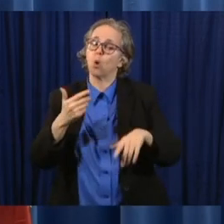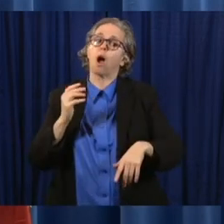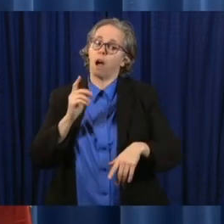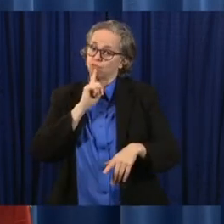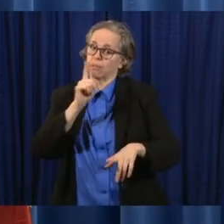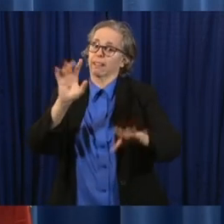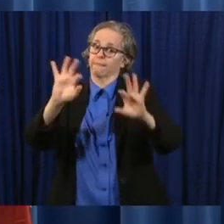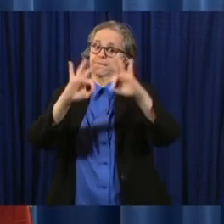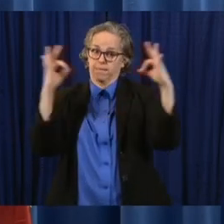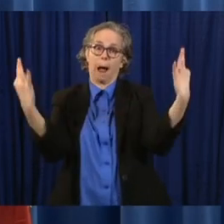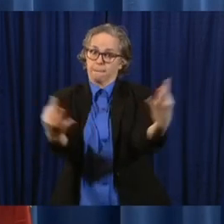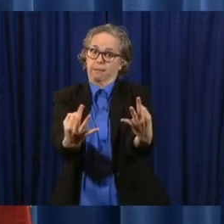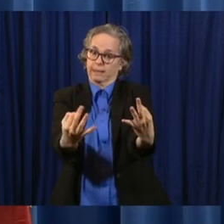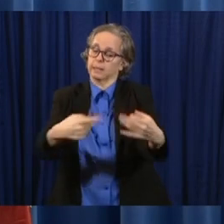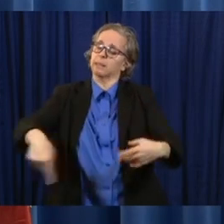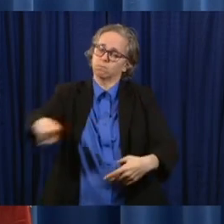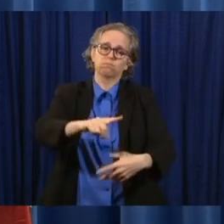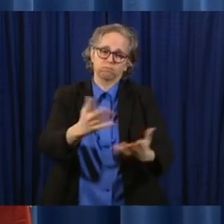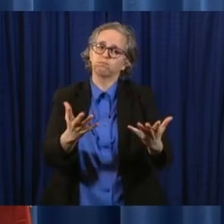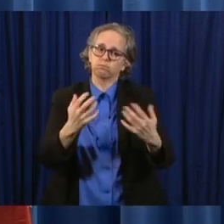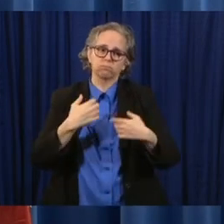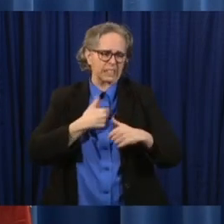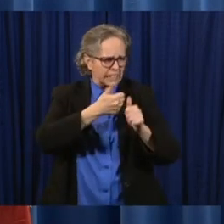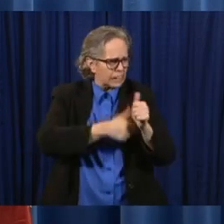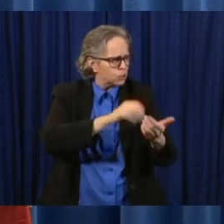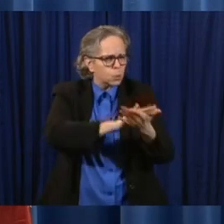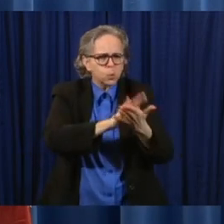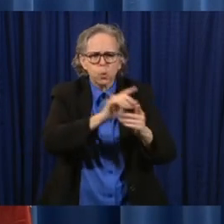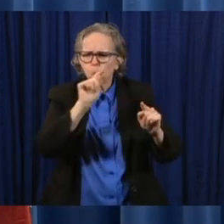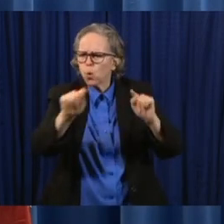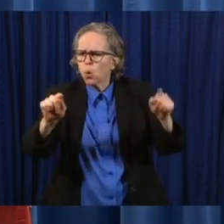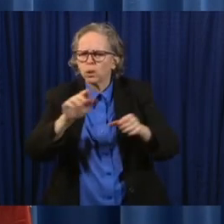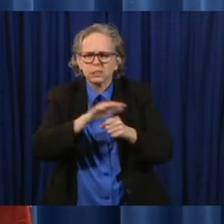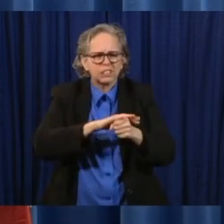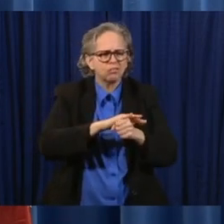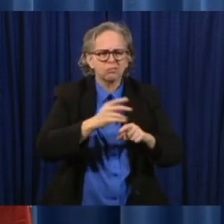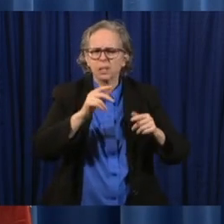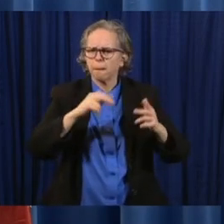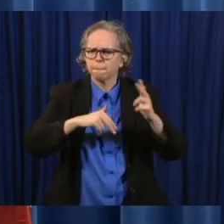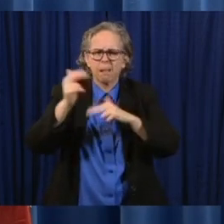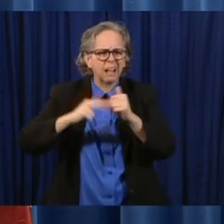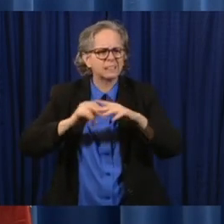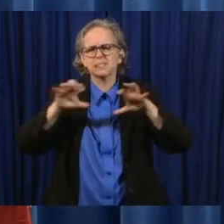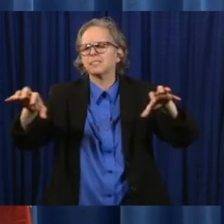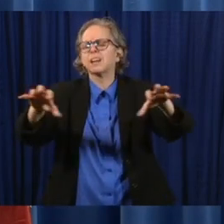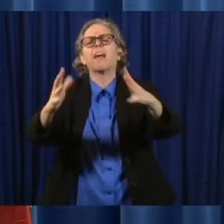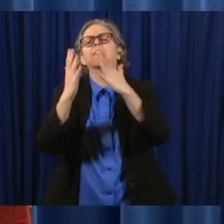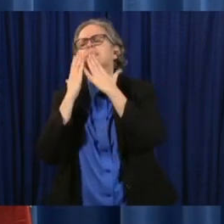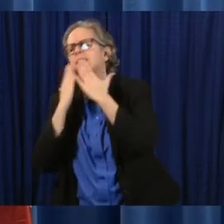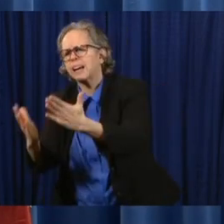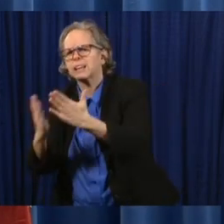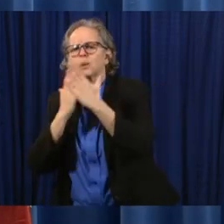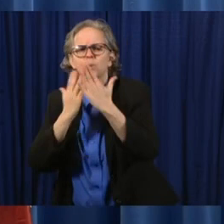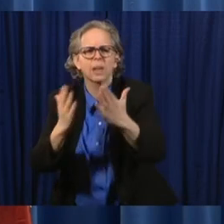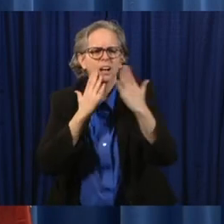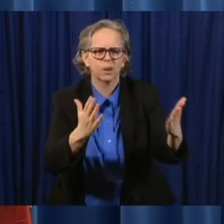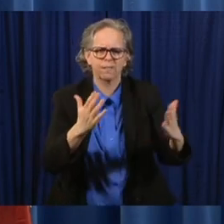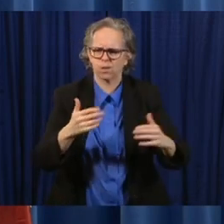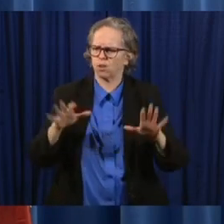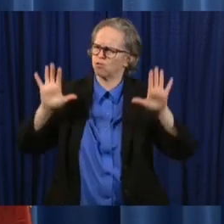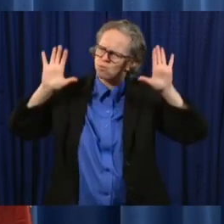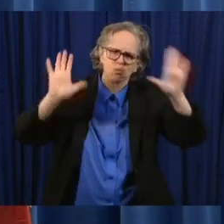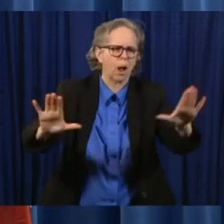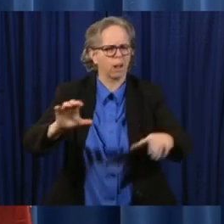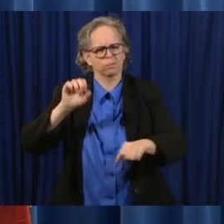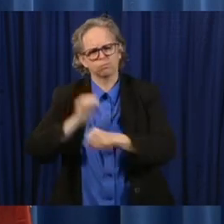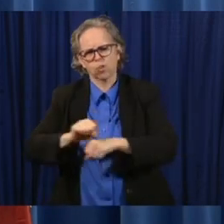each school district, in each school building. I want to thank them for the great job that they have been doing. Thank the teachers. I want to